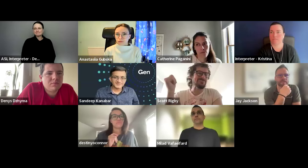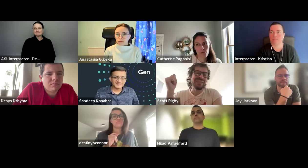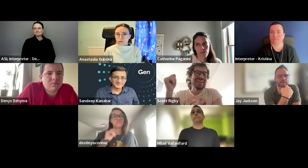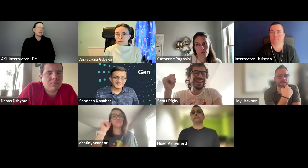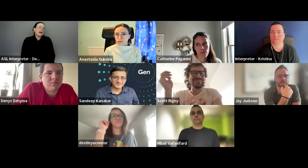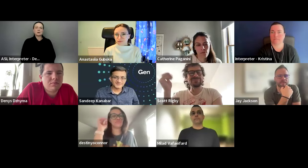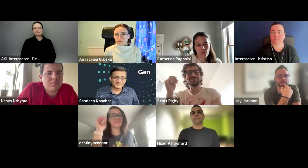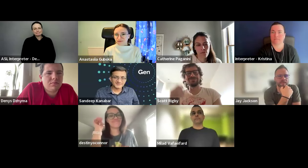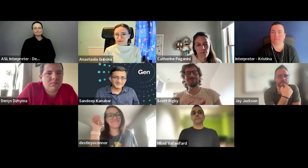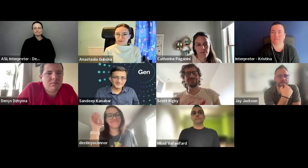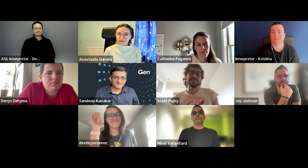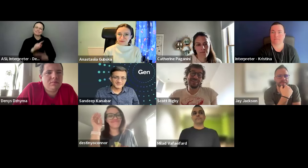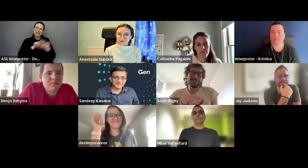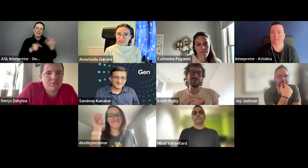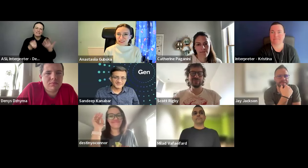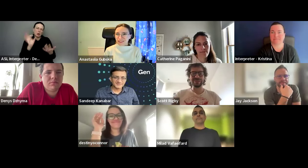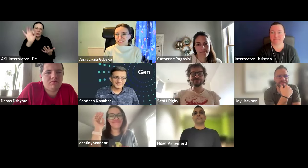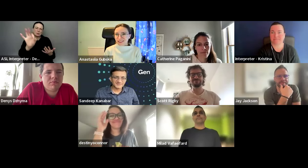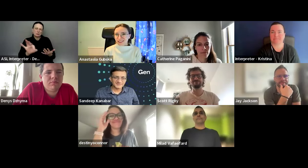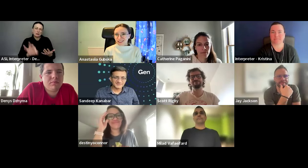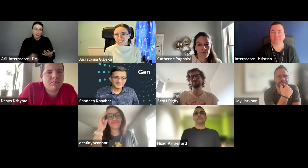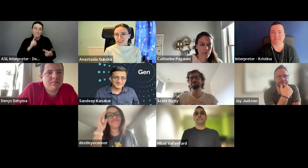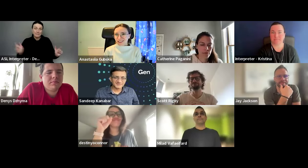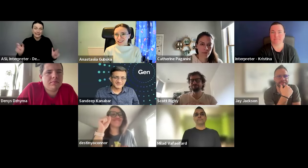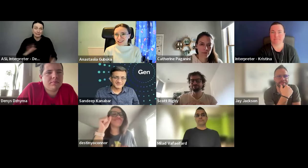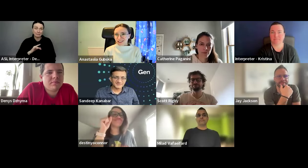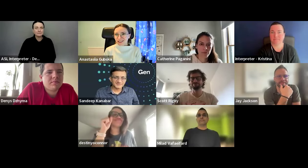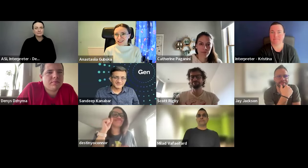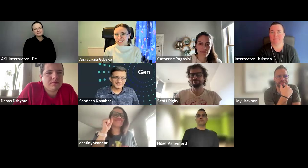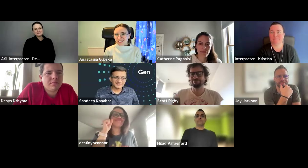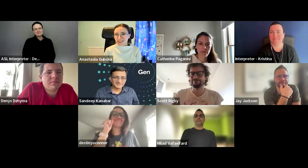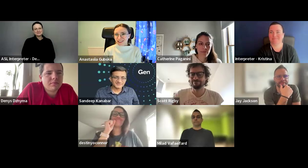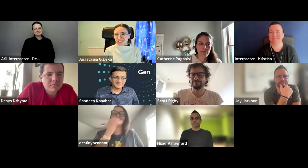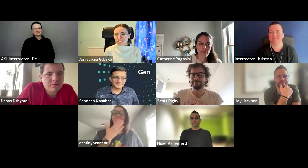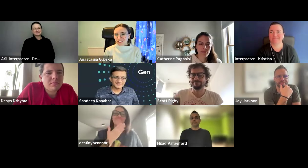I don't know. Yeah, those are a few of them, and they're pretty big ones.